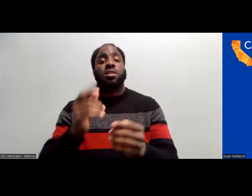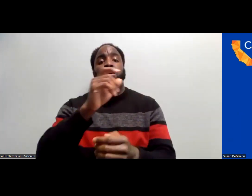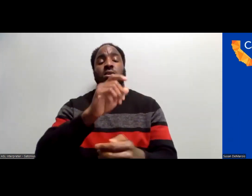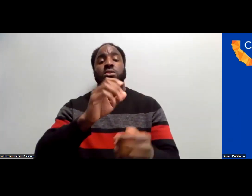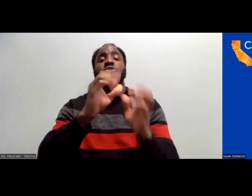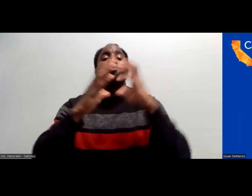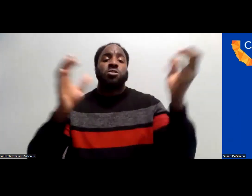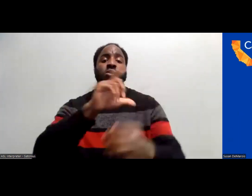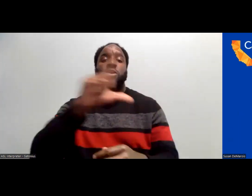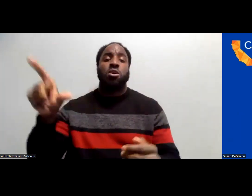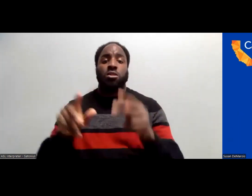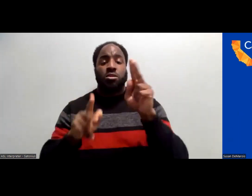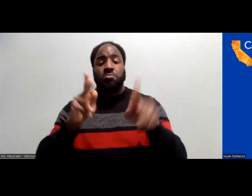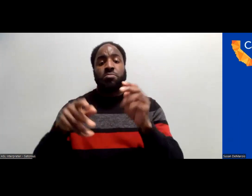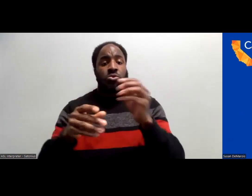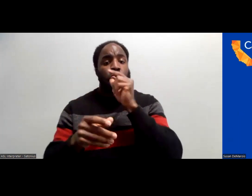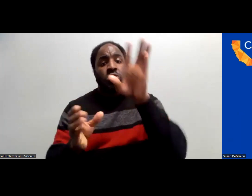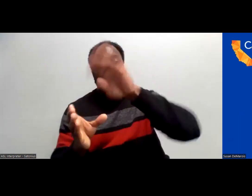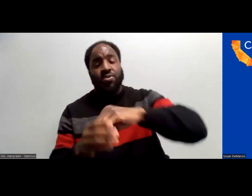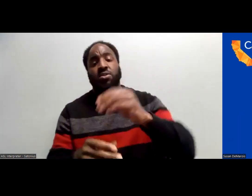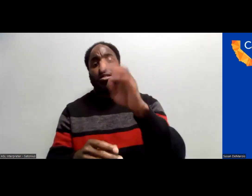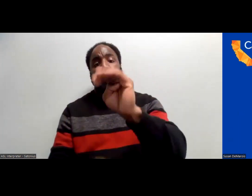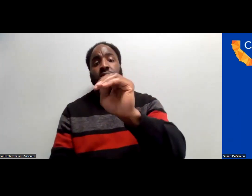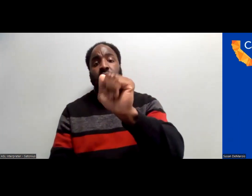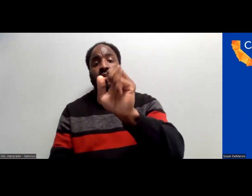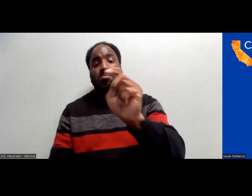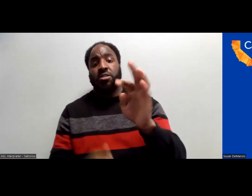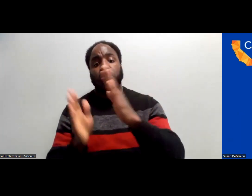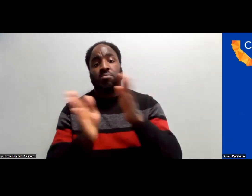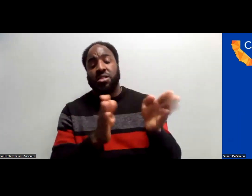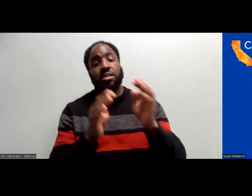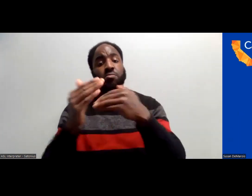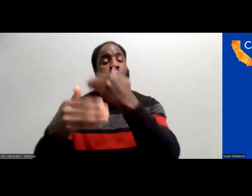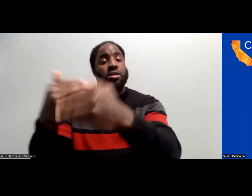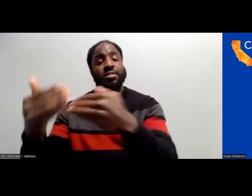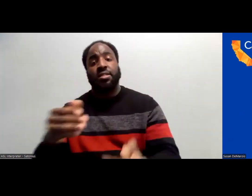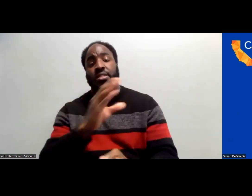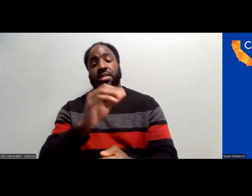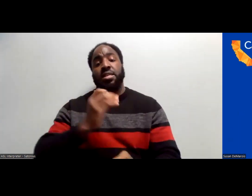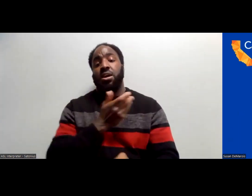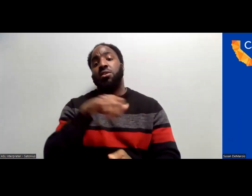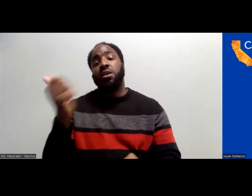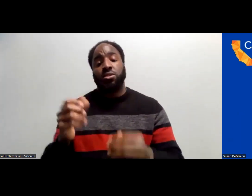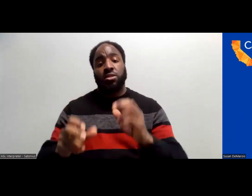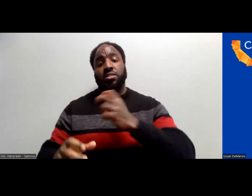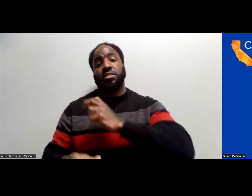the participants in the Master Plan for Aging process, the Impact Committee, our other stakeholder groups,